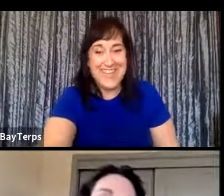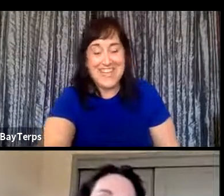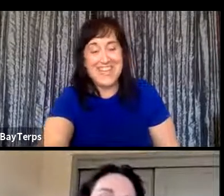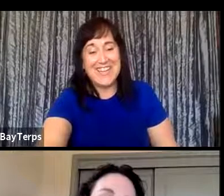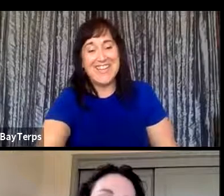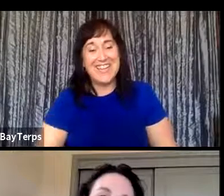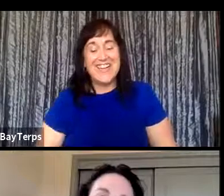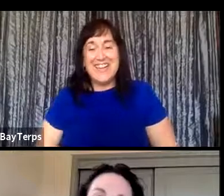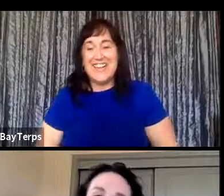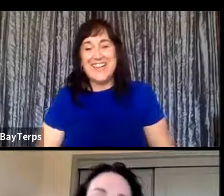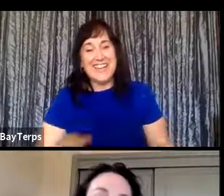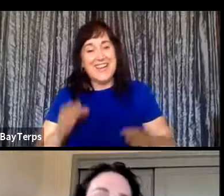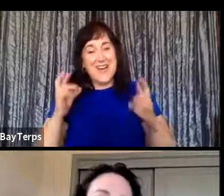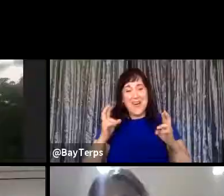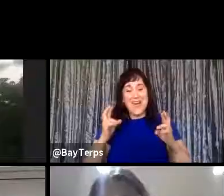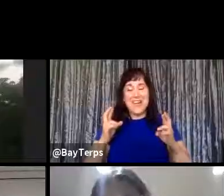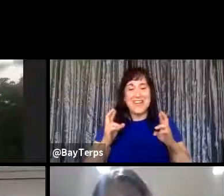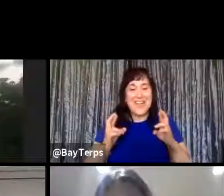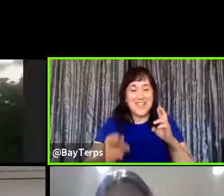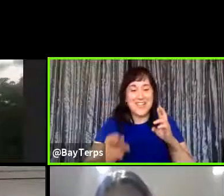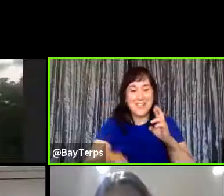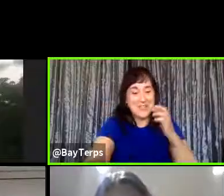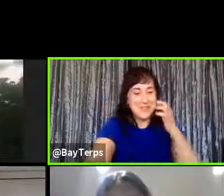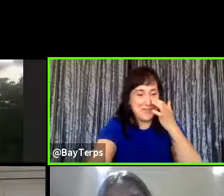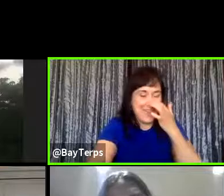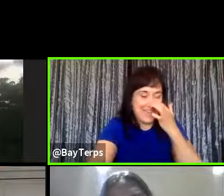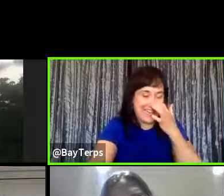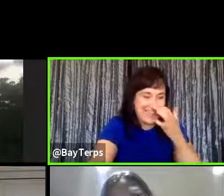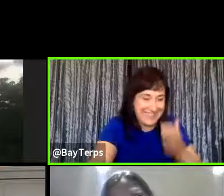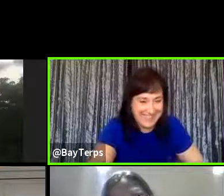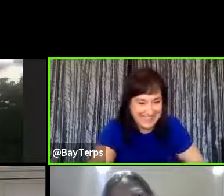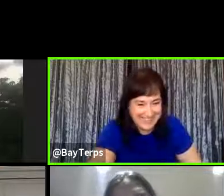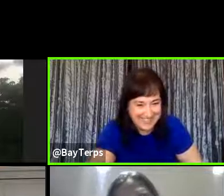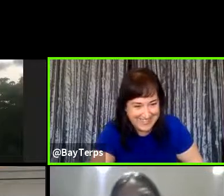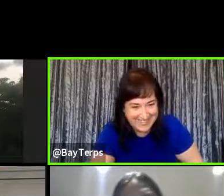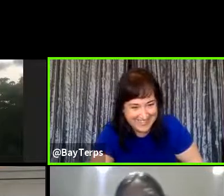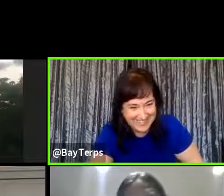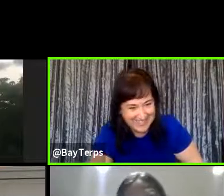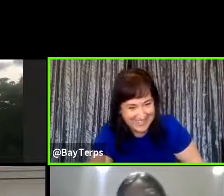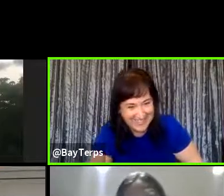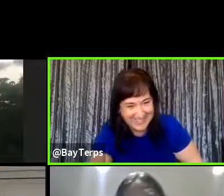are going to create the right conditions to have. Nick, you're losing me.